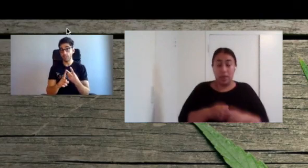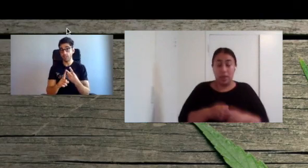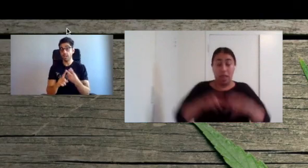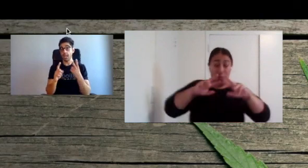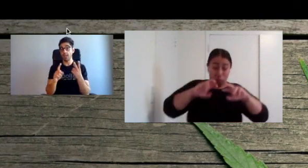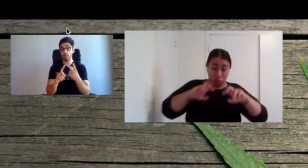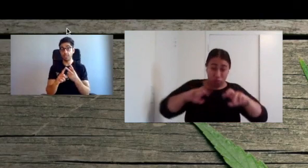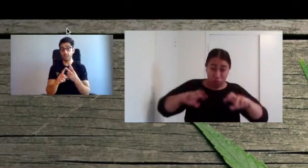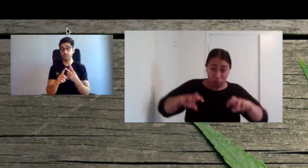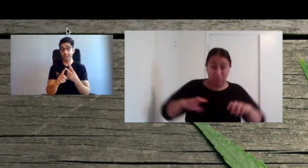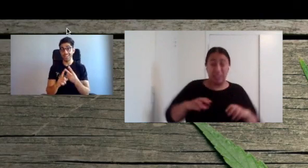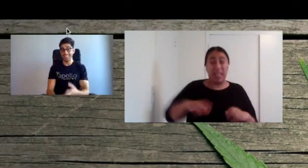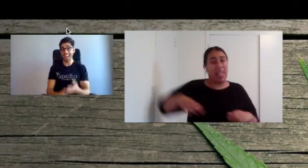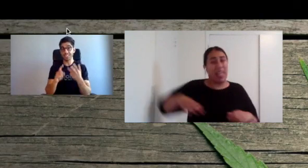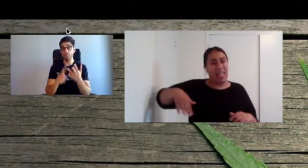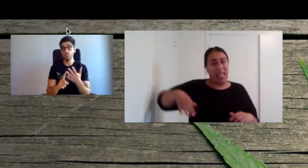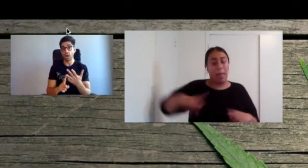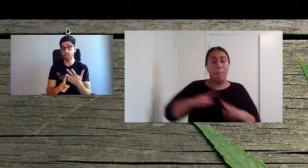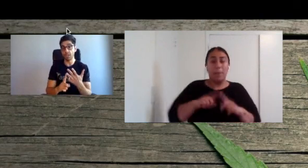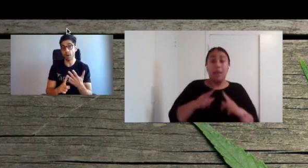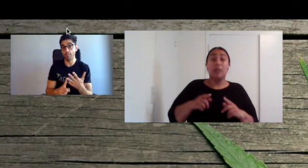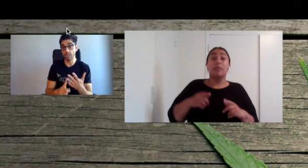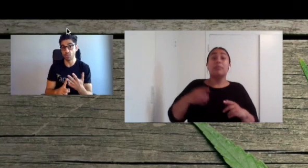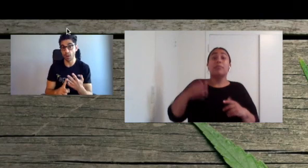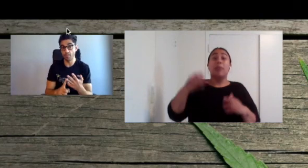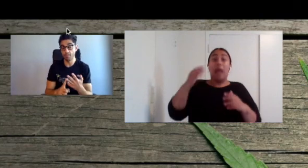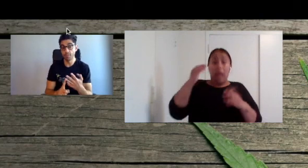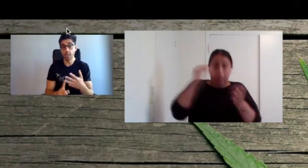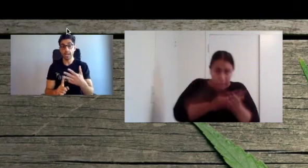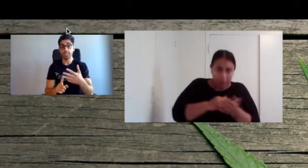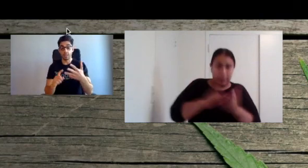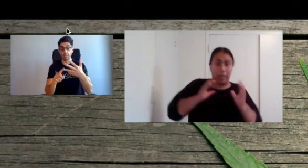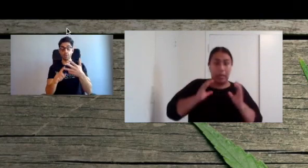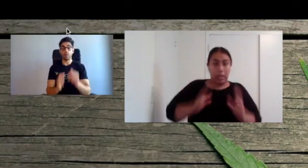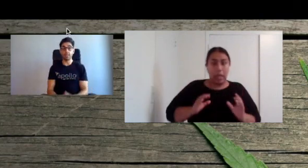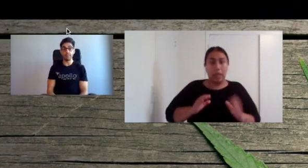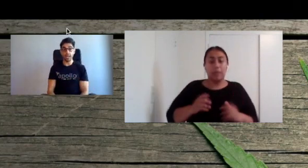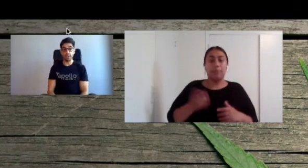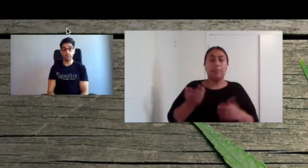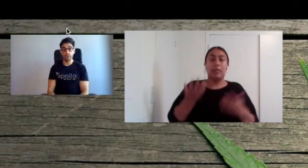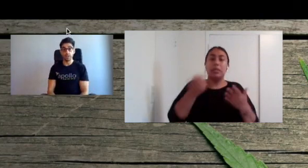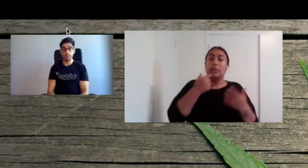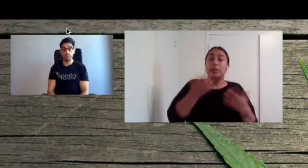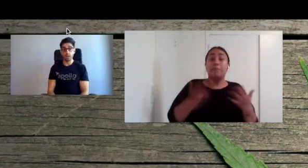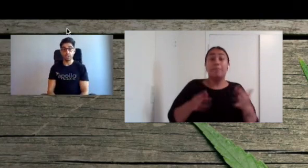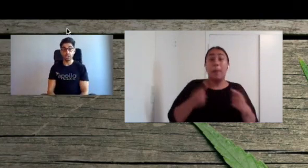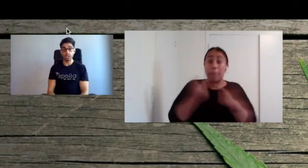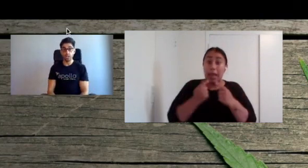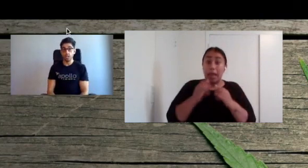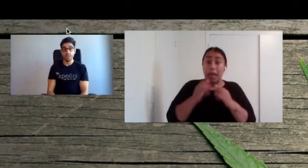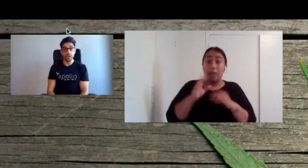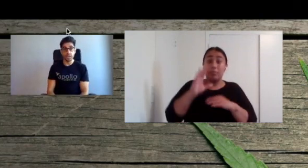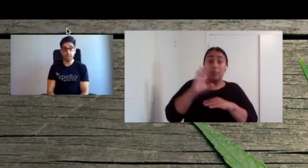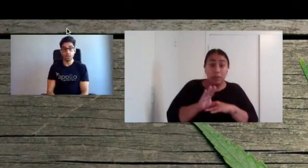anti-inflammatory, and we dare say it has immune modulating properties as well. Guys, the third point that I've made here, the immune